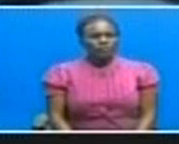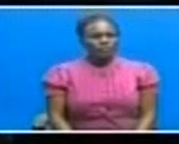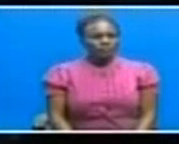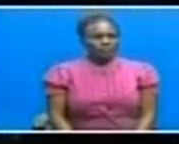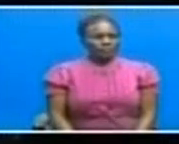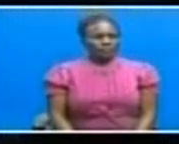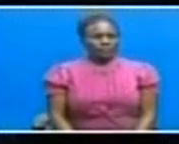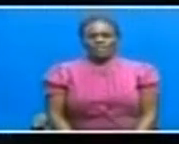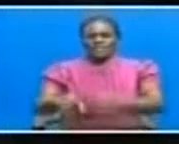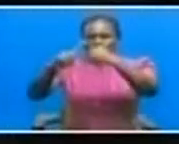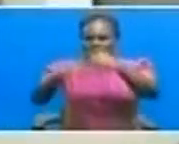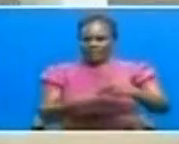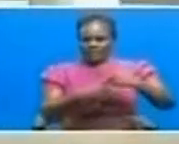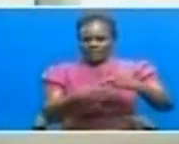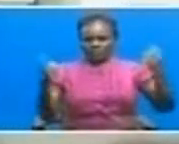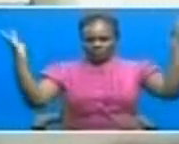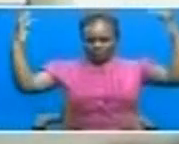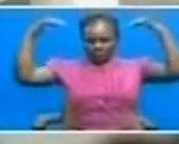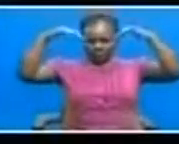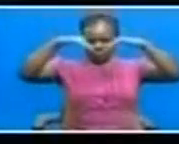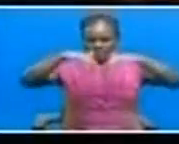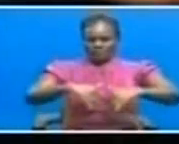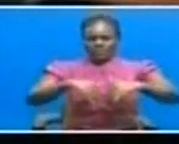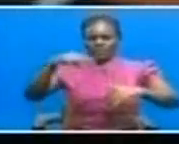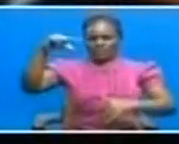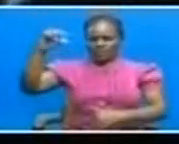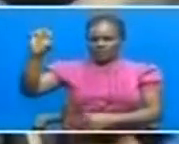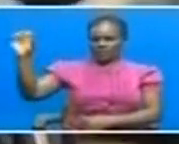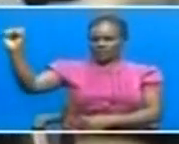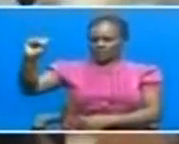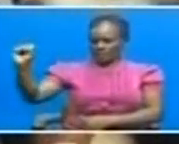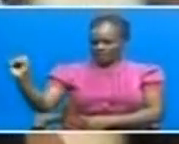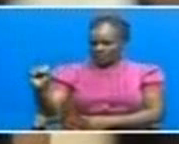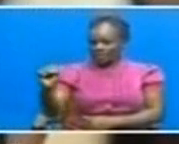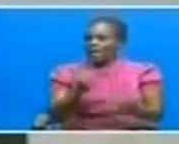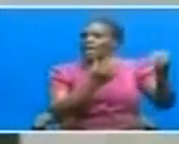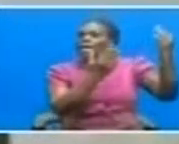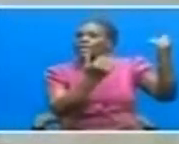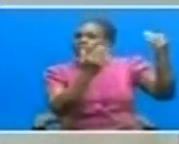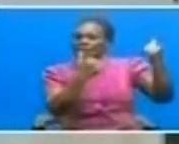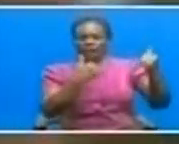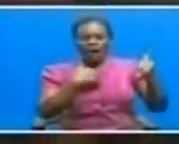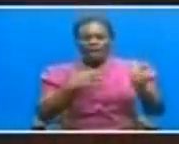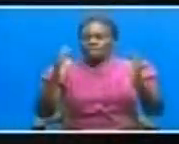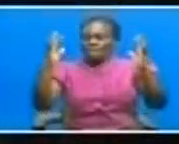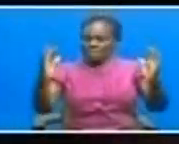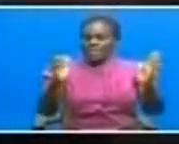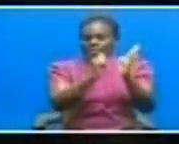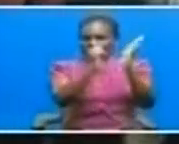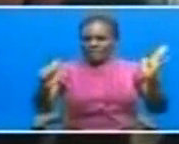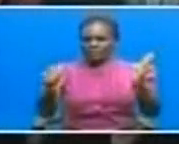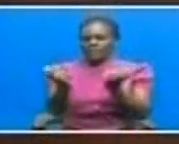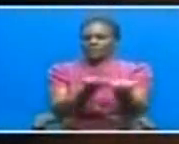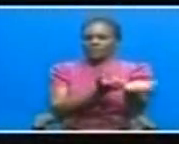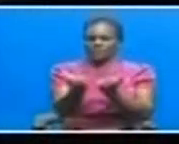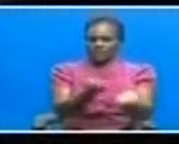This is the sixth edition of the Global Entrepreneurship Summit, one that is expected to have a huge impact on